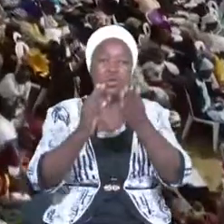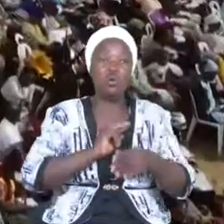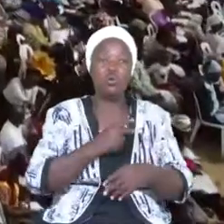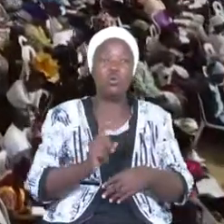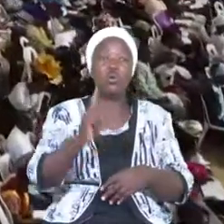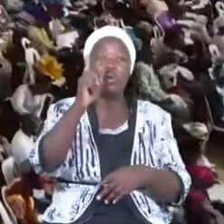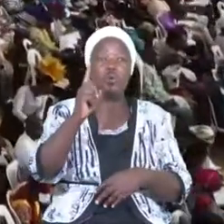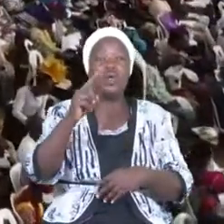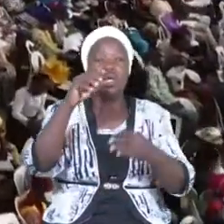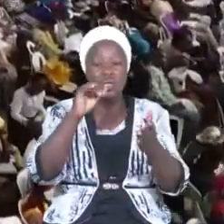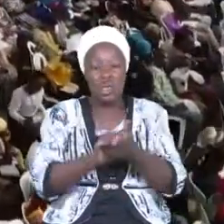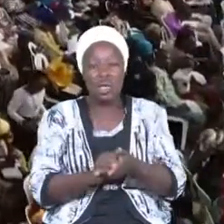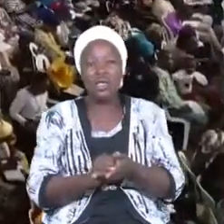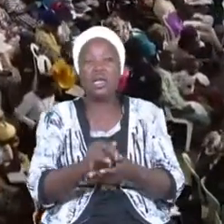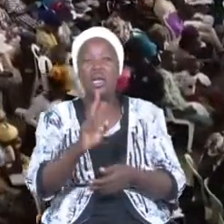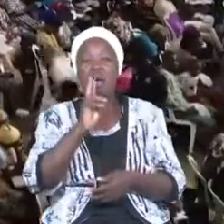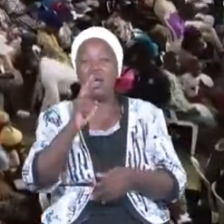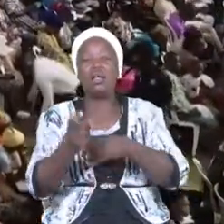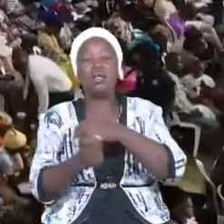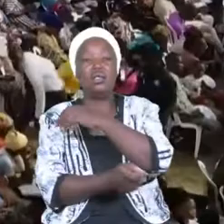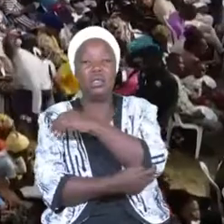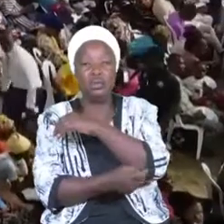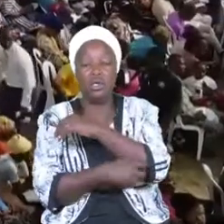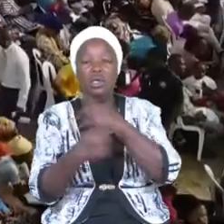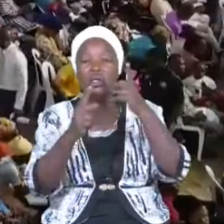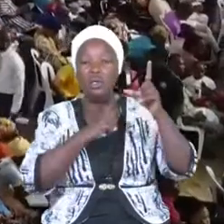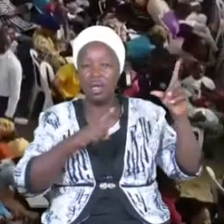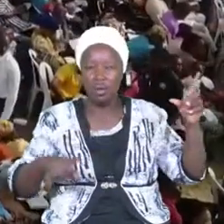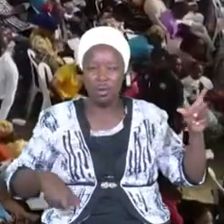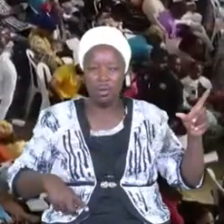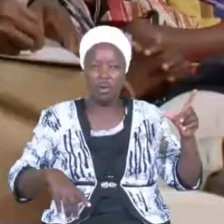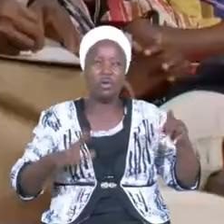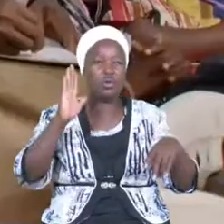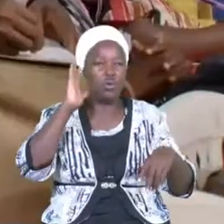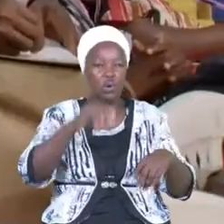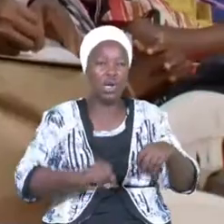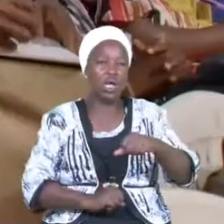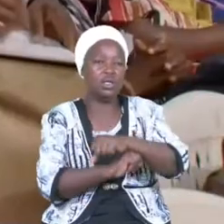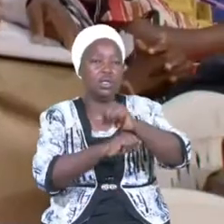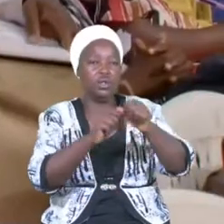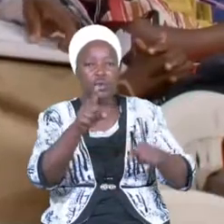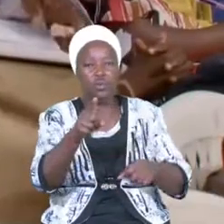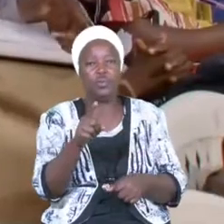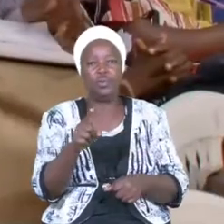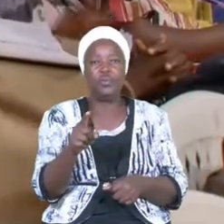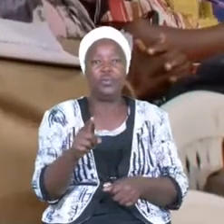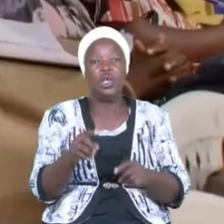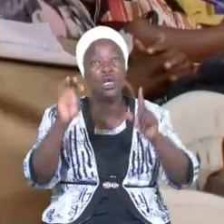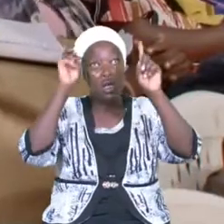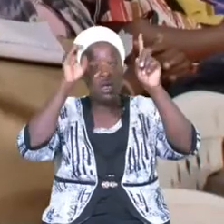that are tempted. The Lord will assist you. He will uplift